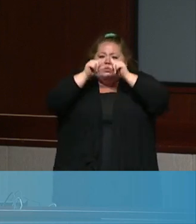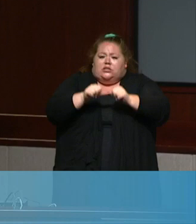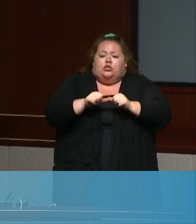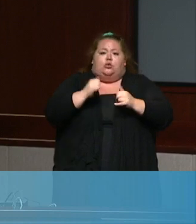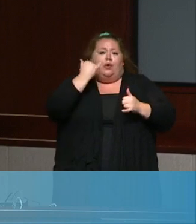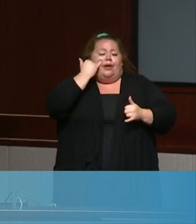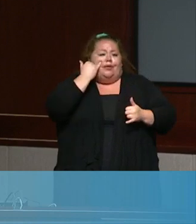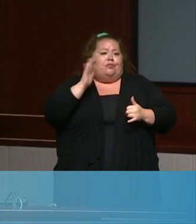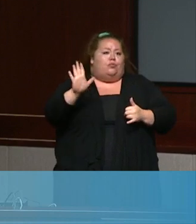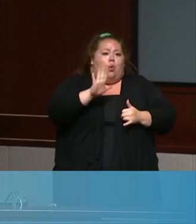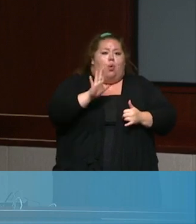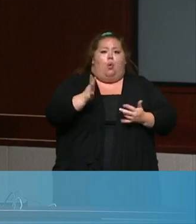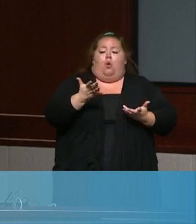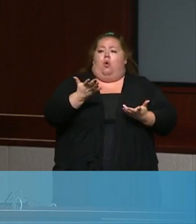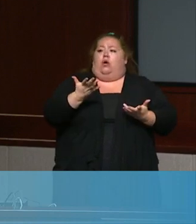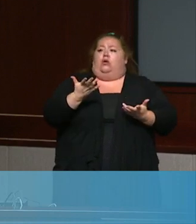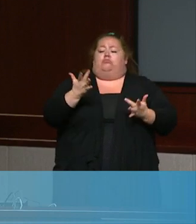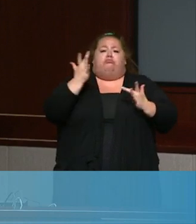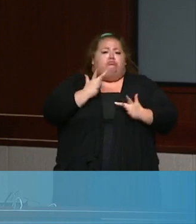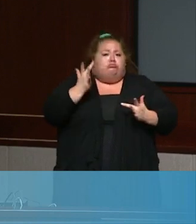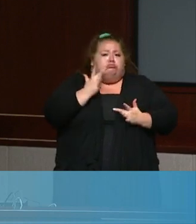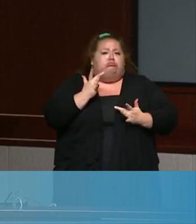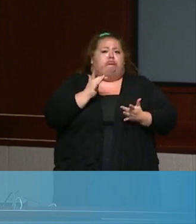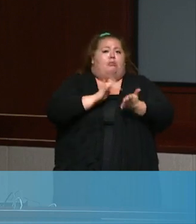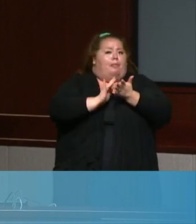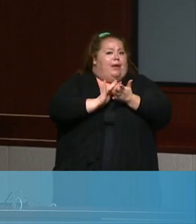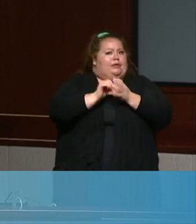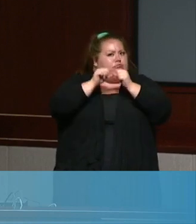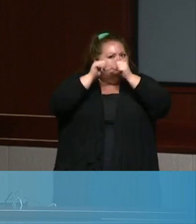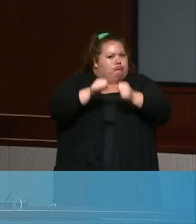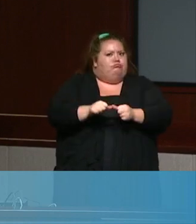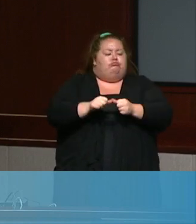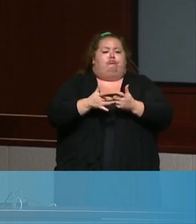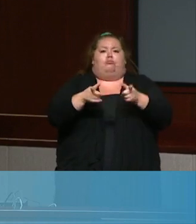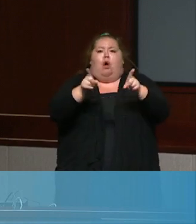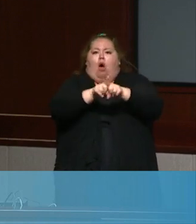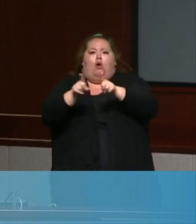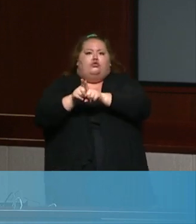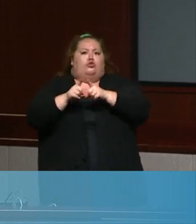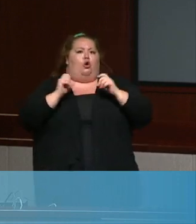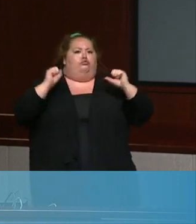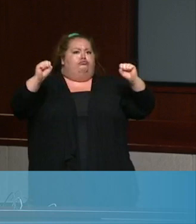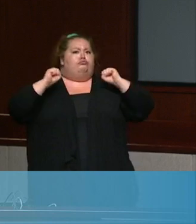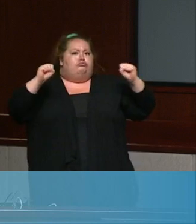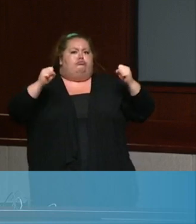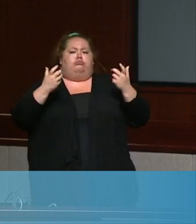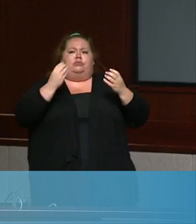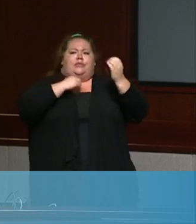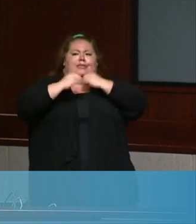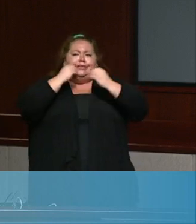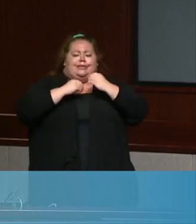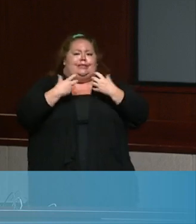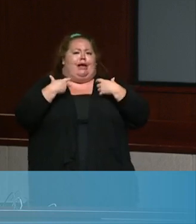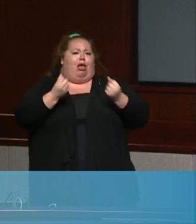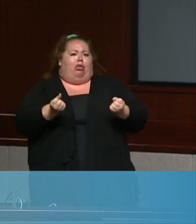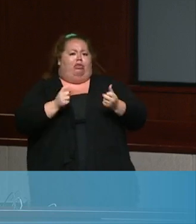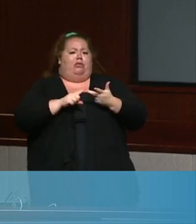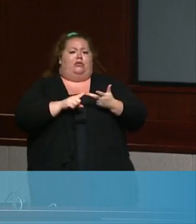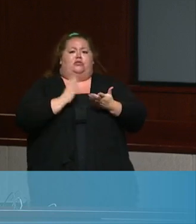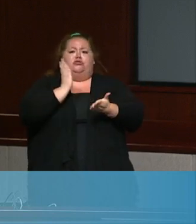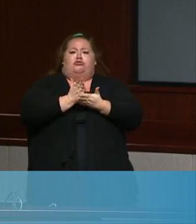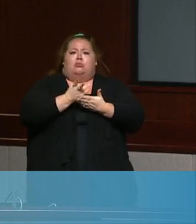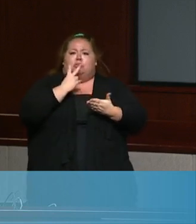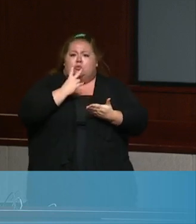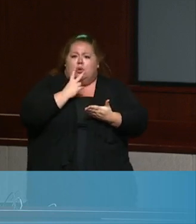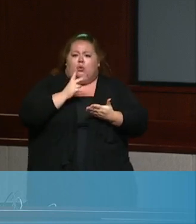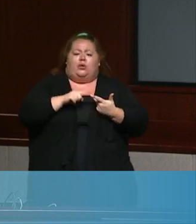medications for your chronic illnesses, as well as to exercise, eat healthy, try to stop smoking, as well as